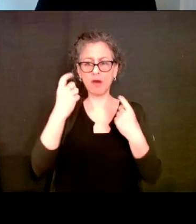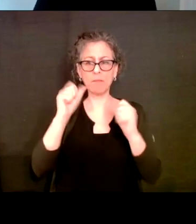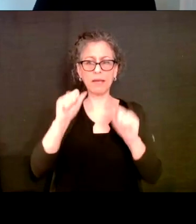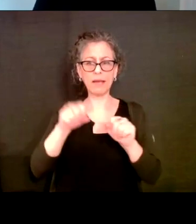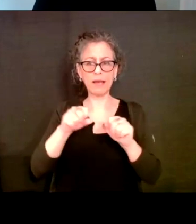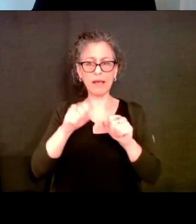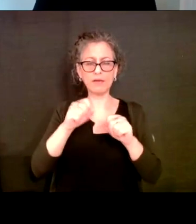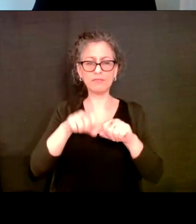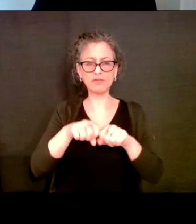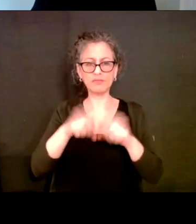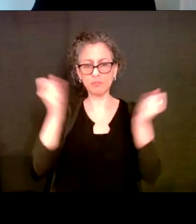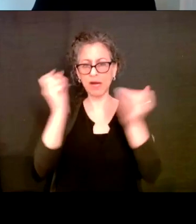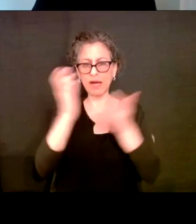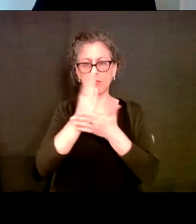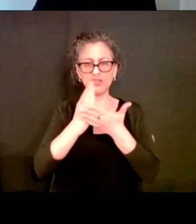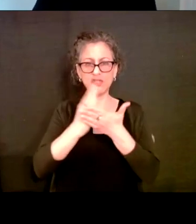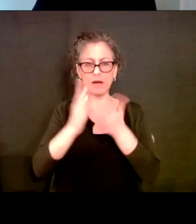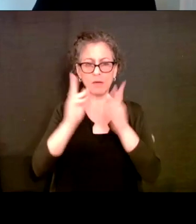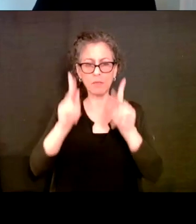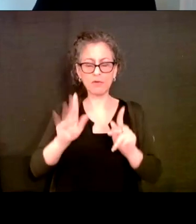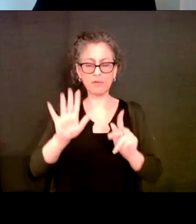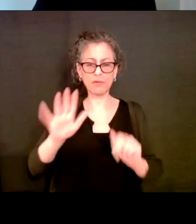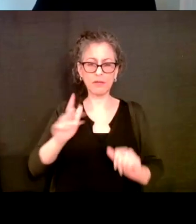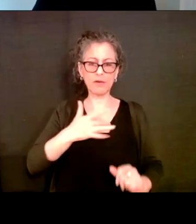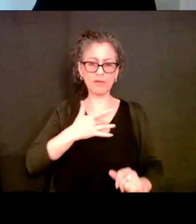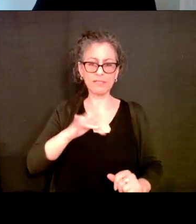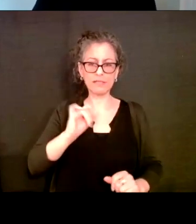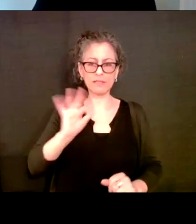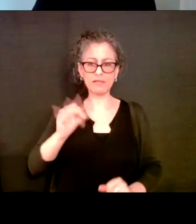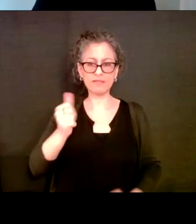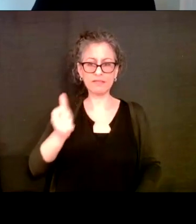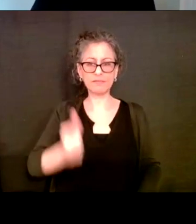somebody's well-being and sense of self.